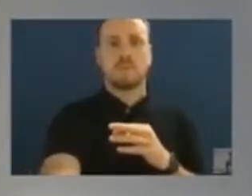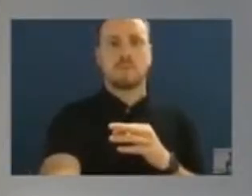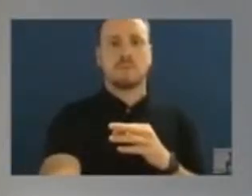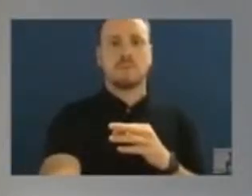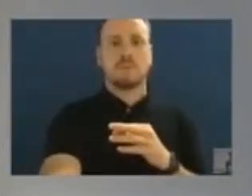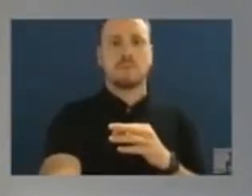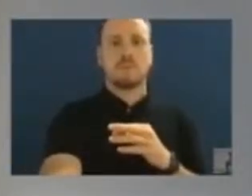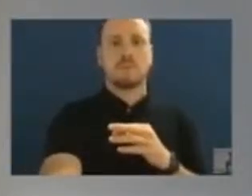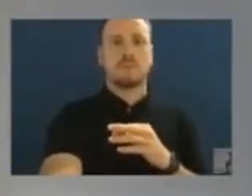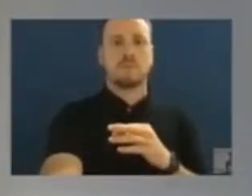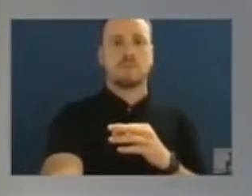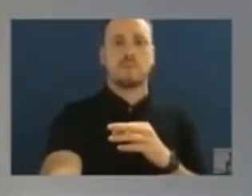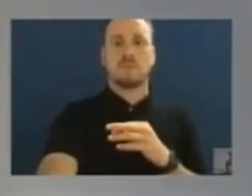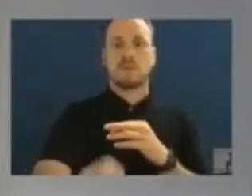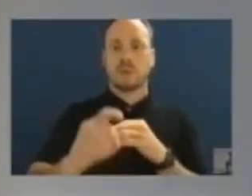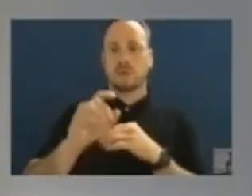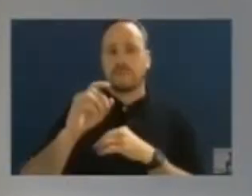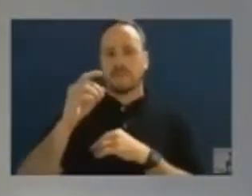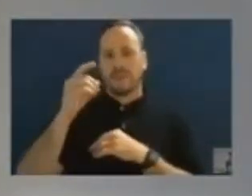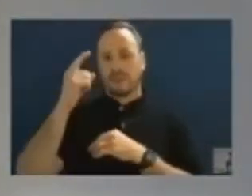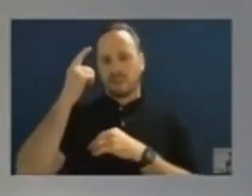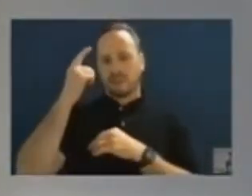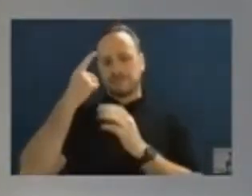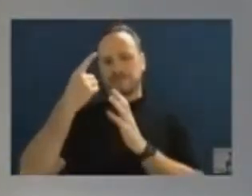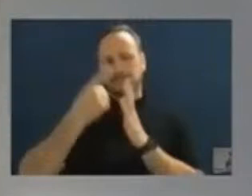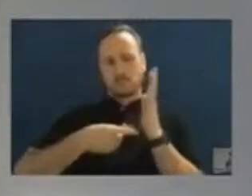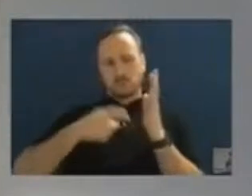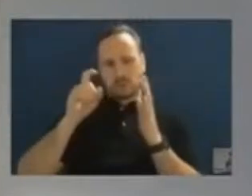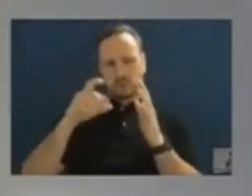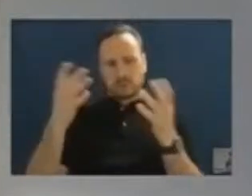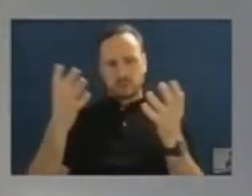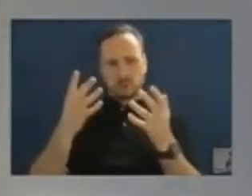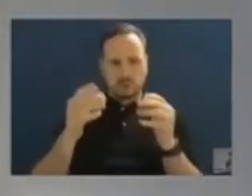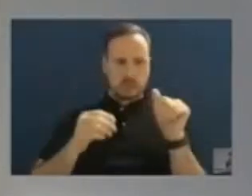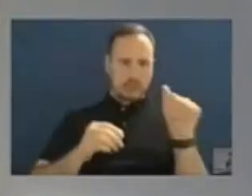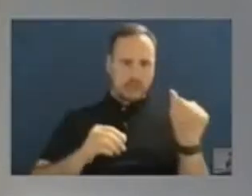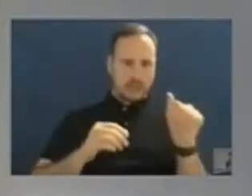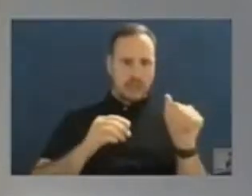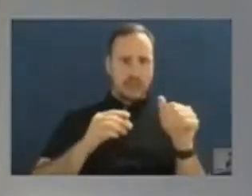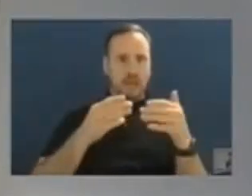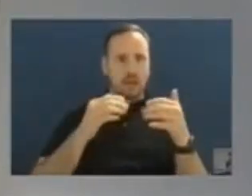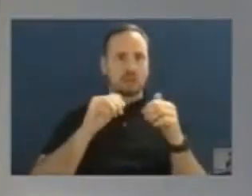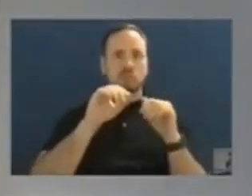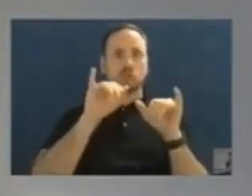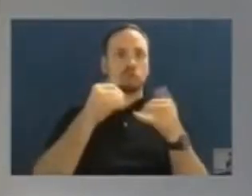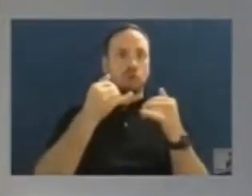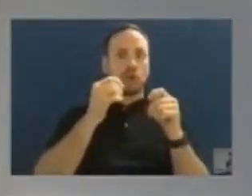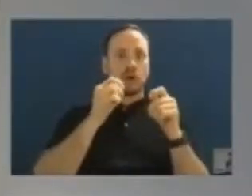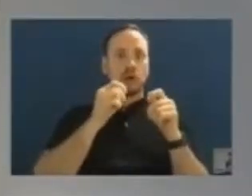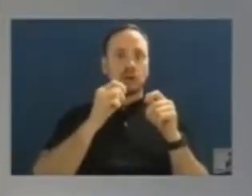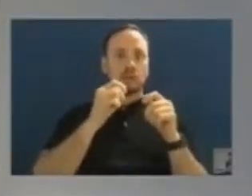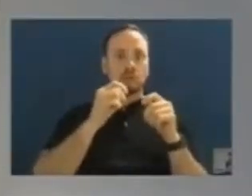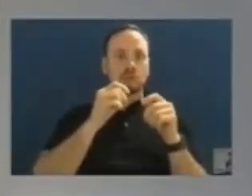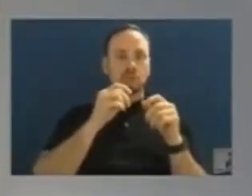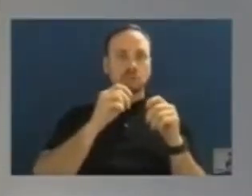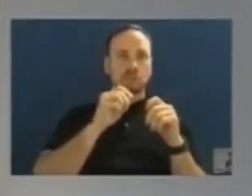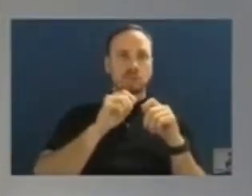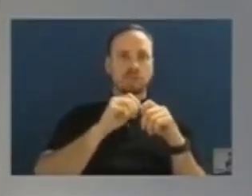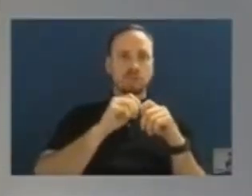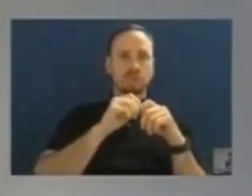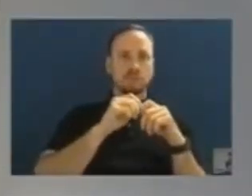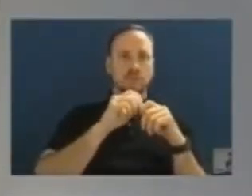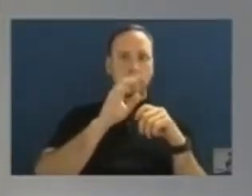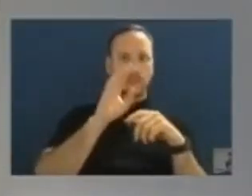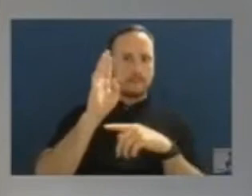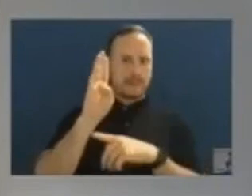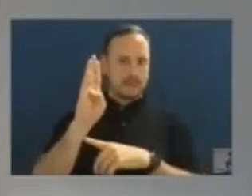from students and teachers especially is either a way to just opt in to this SEL time, or B, a way